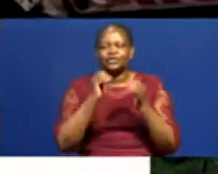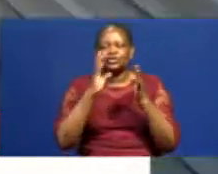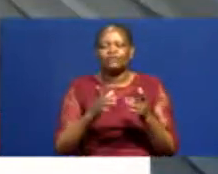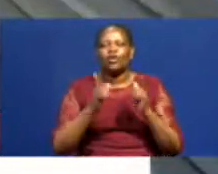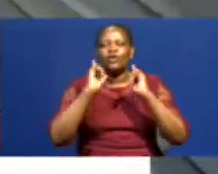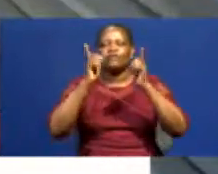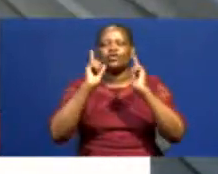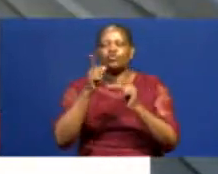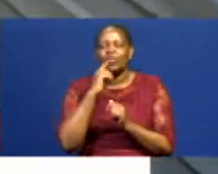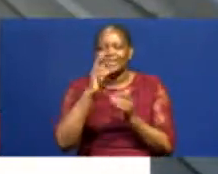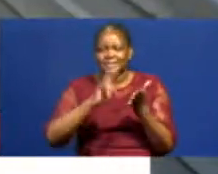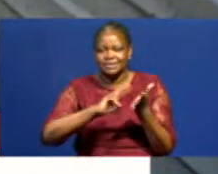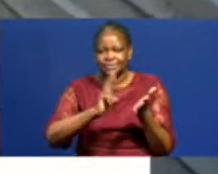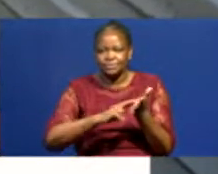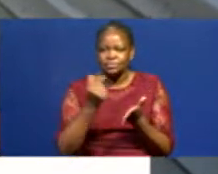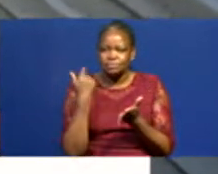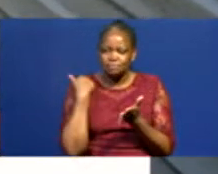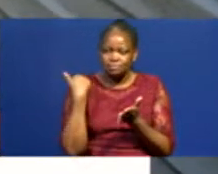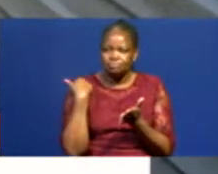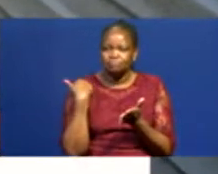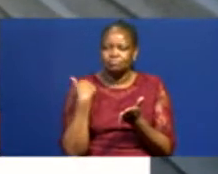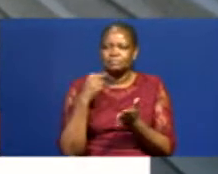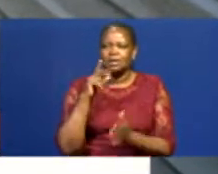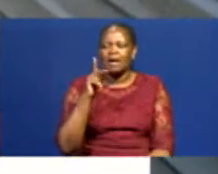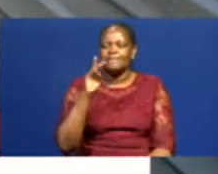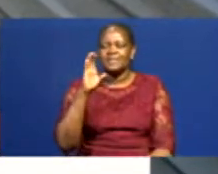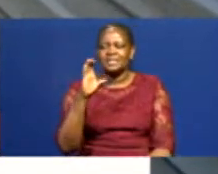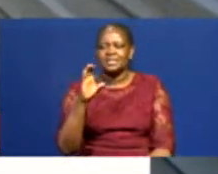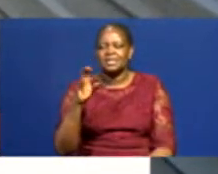lorry, whose registration number is KBC